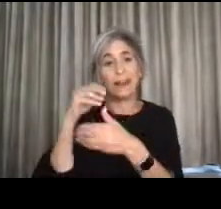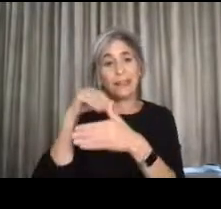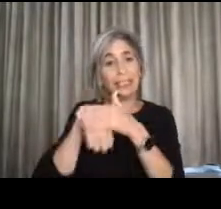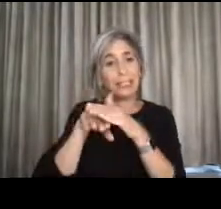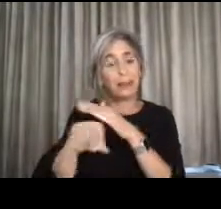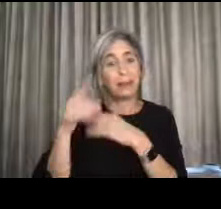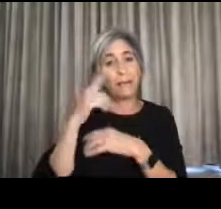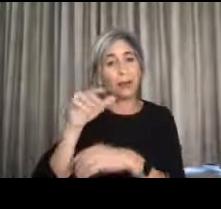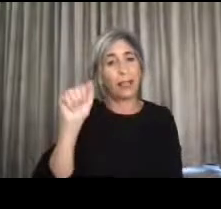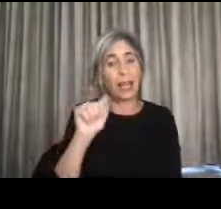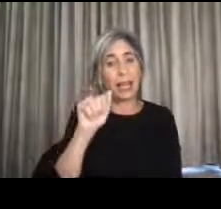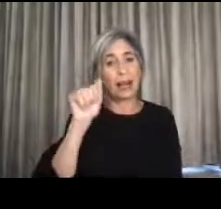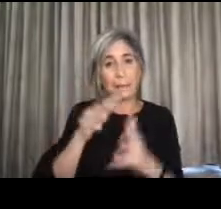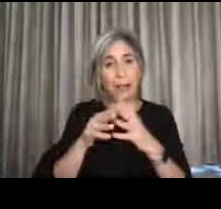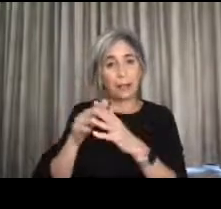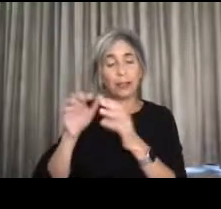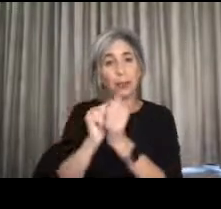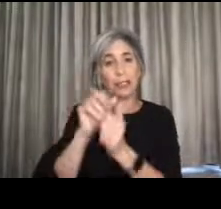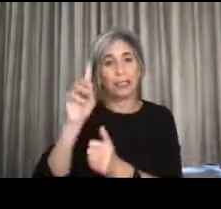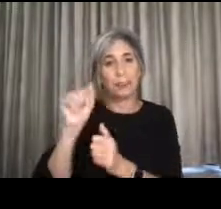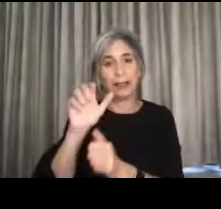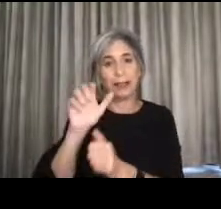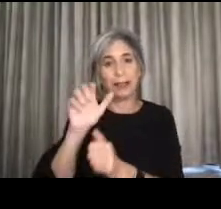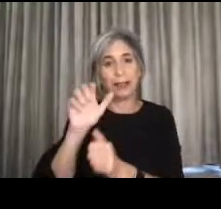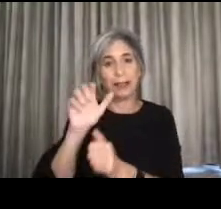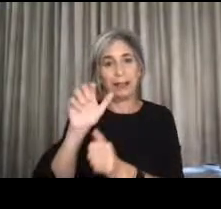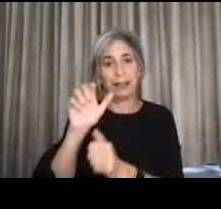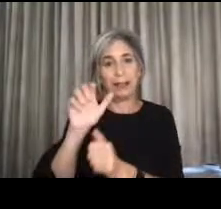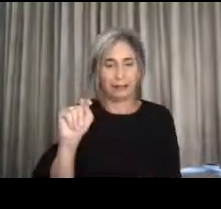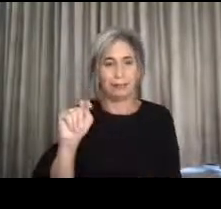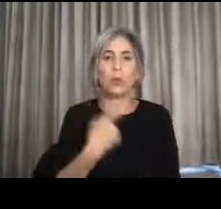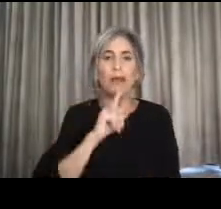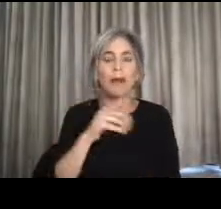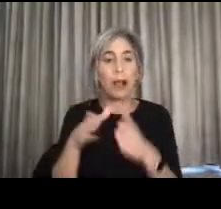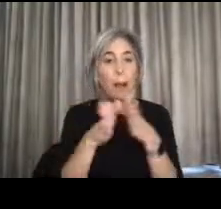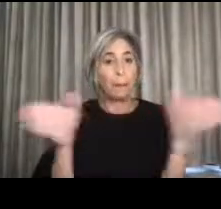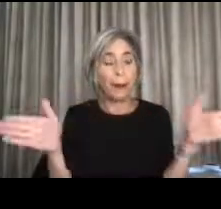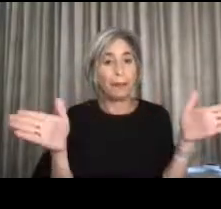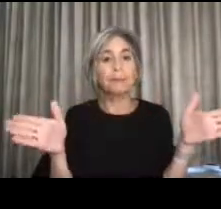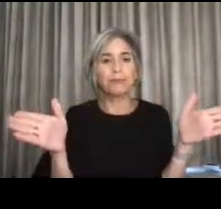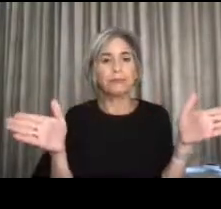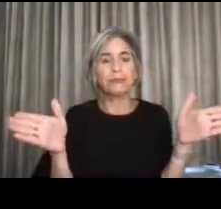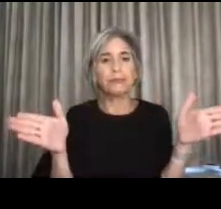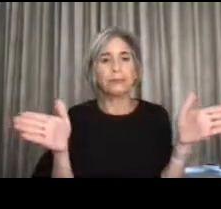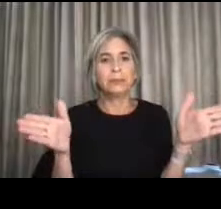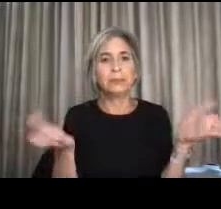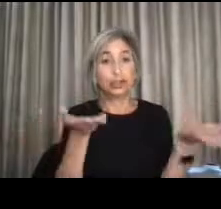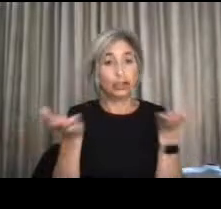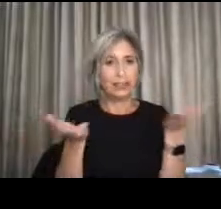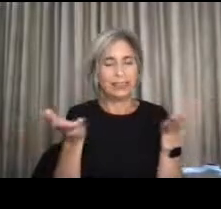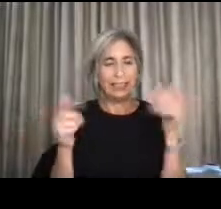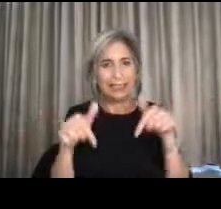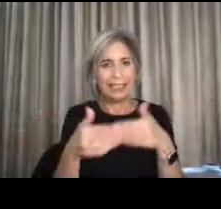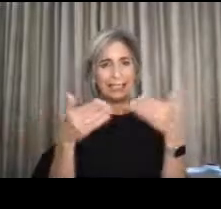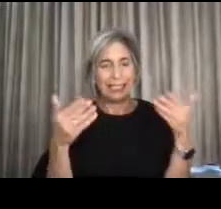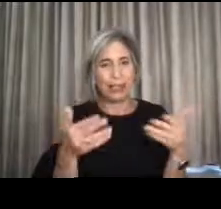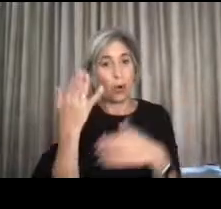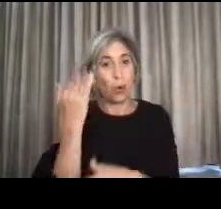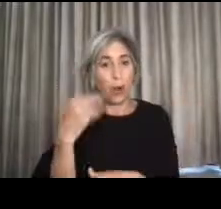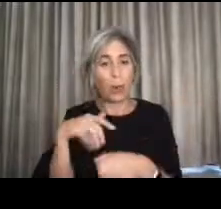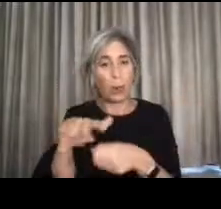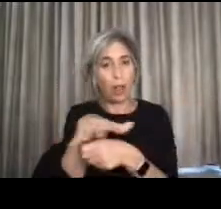the Americans with Disabilities Act. We are a public entity. We provide public services because we're a